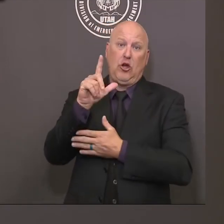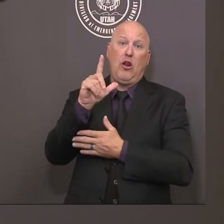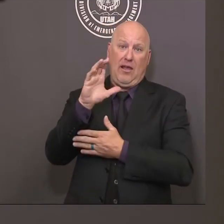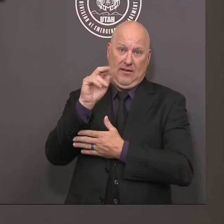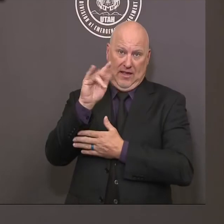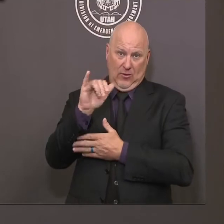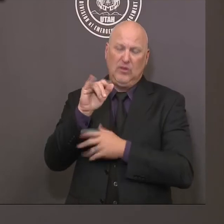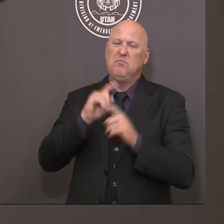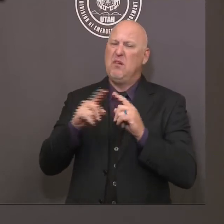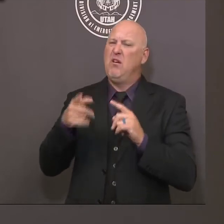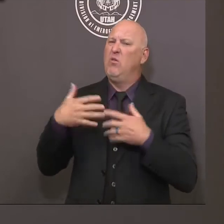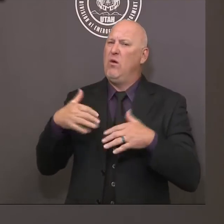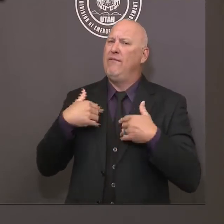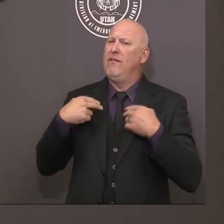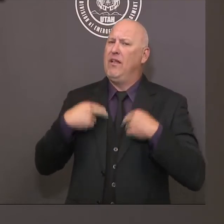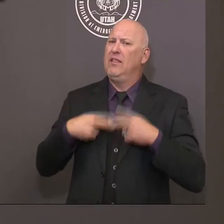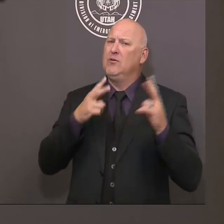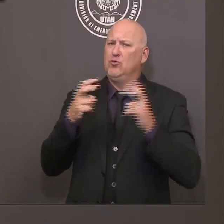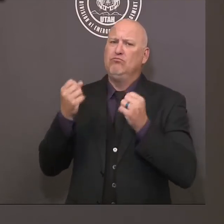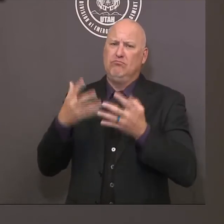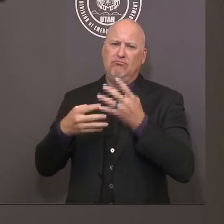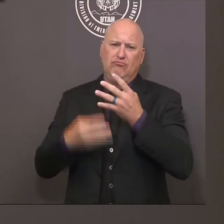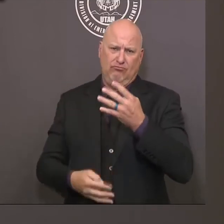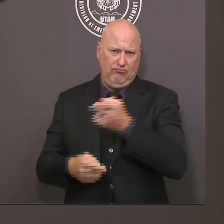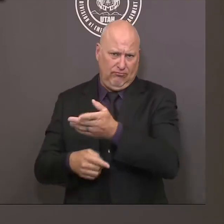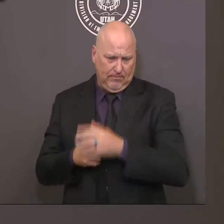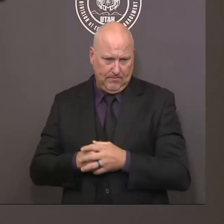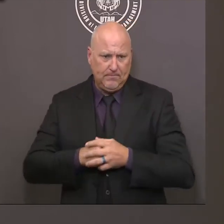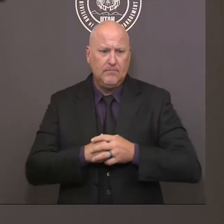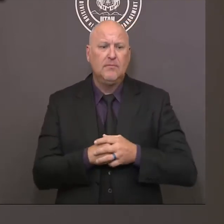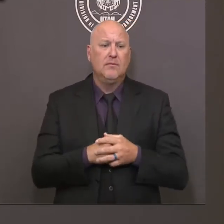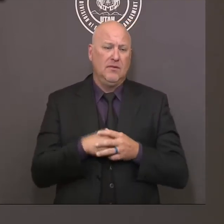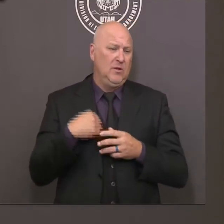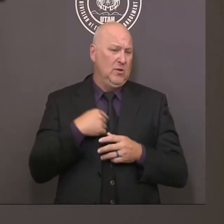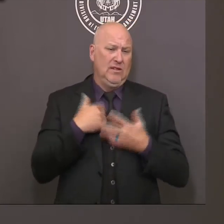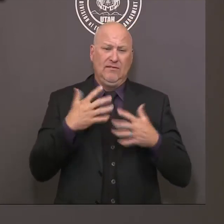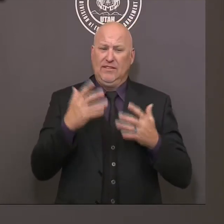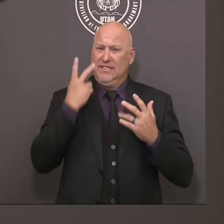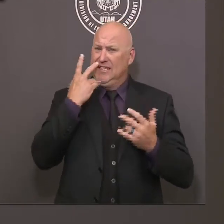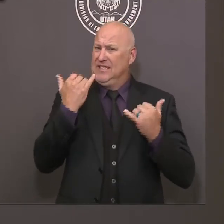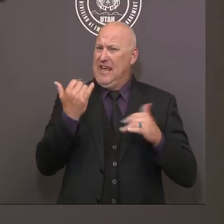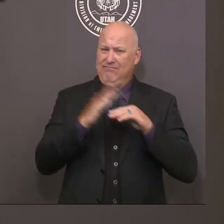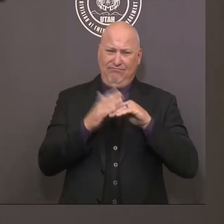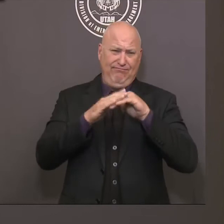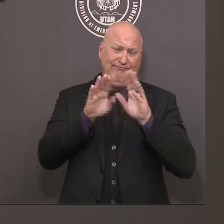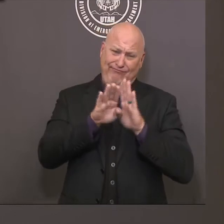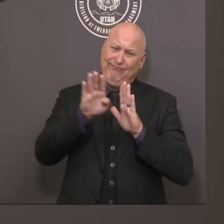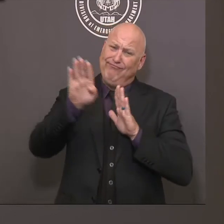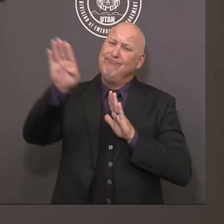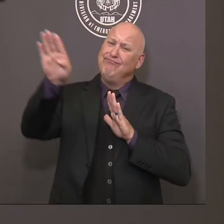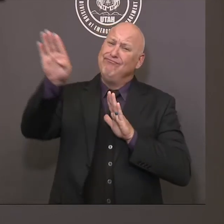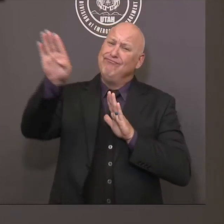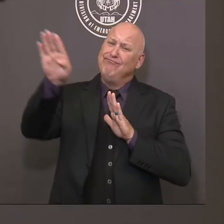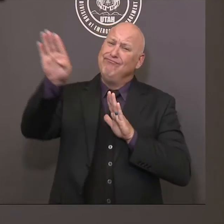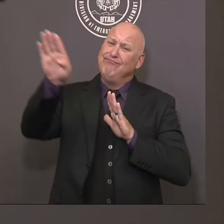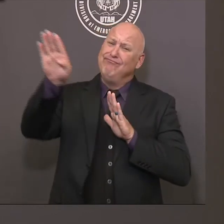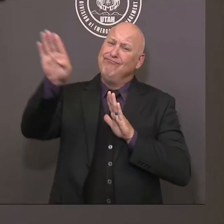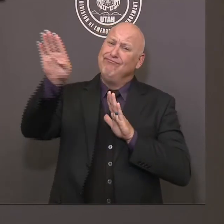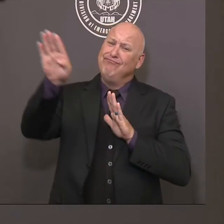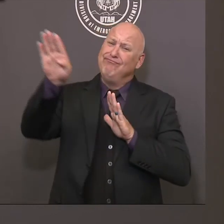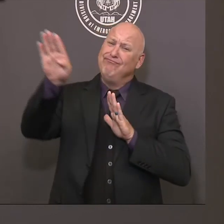over 200 daily new cases. The risk of being exposed to COVID-19 is higher than ever in